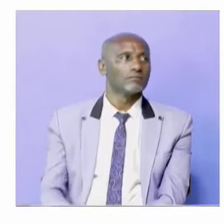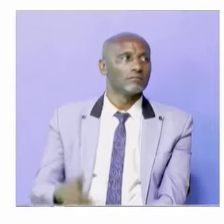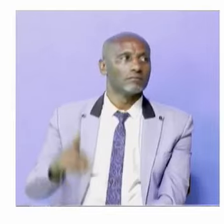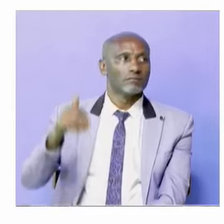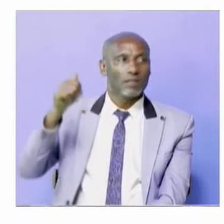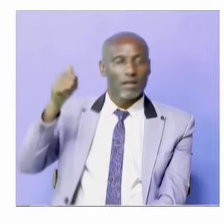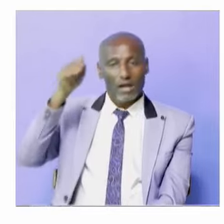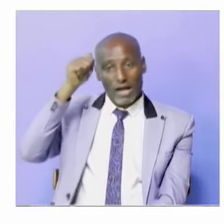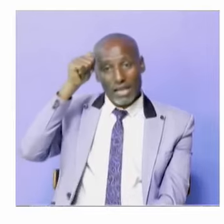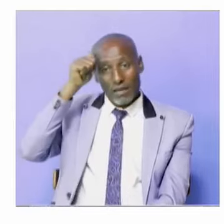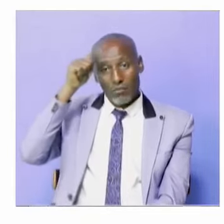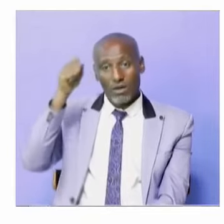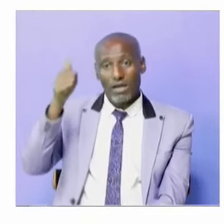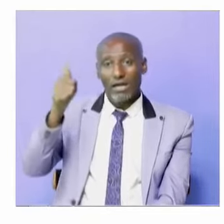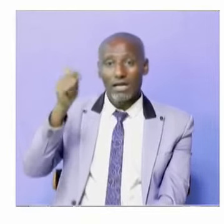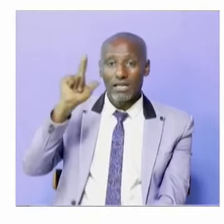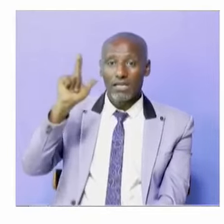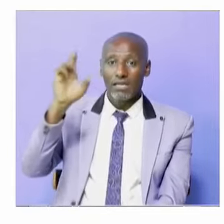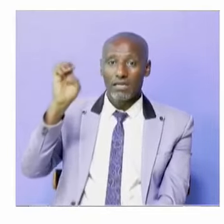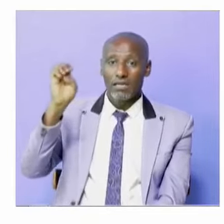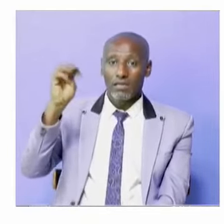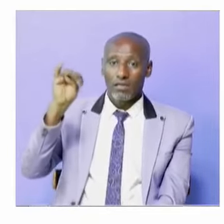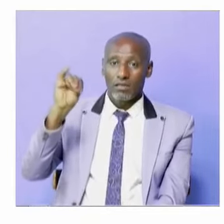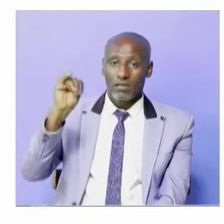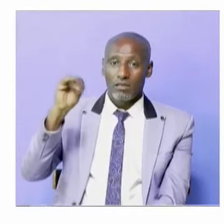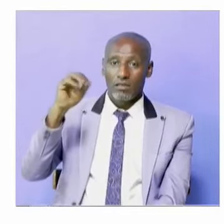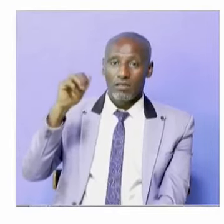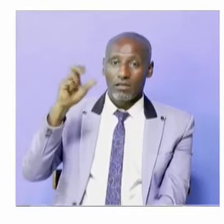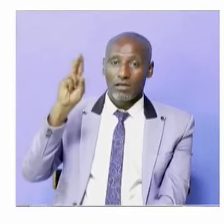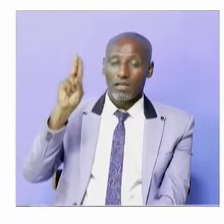Let's say Mr. Alamu and